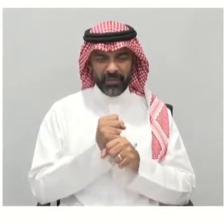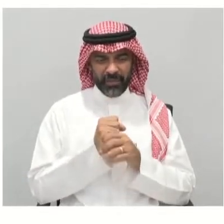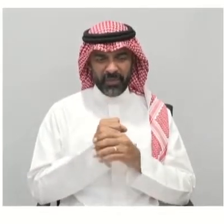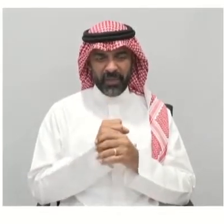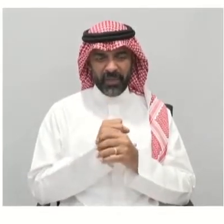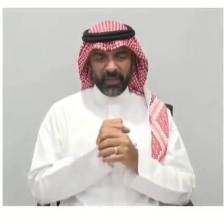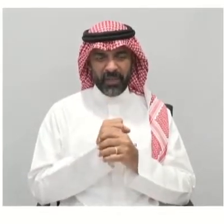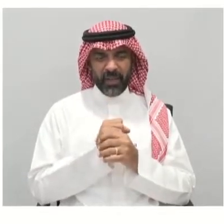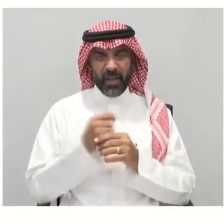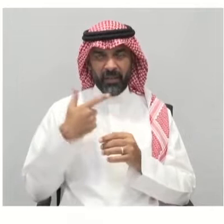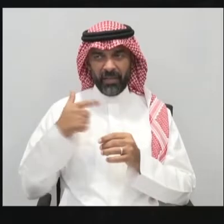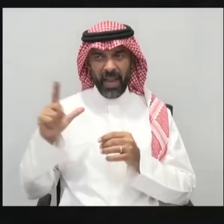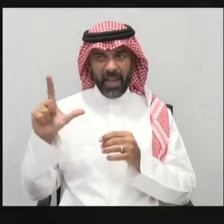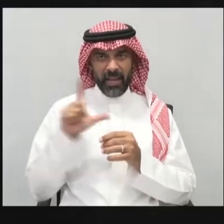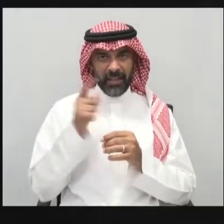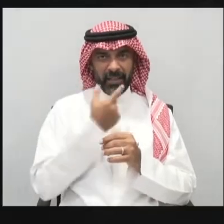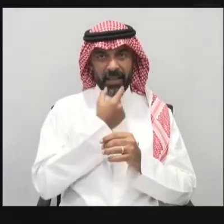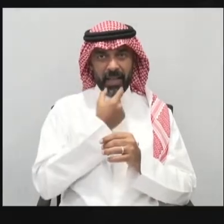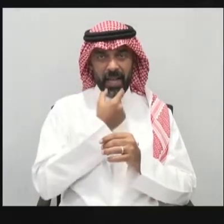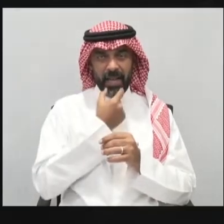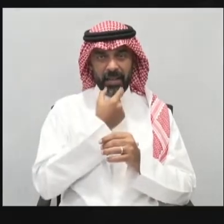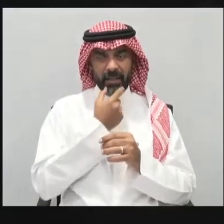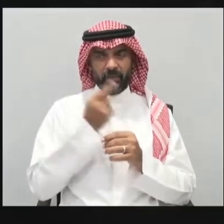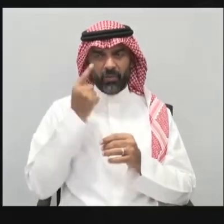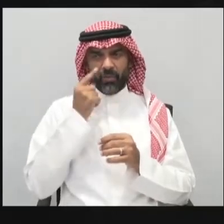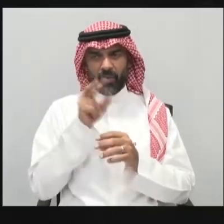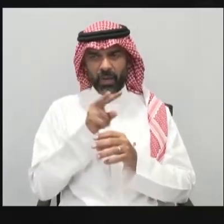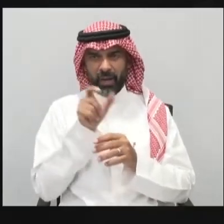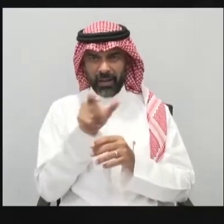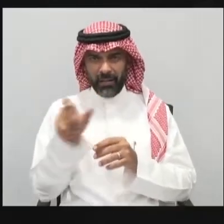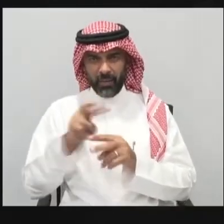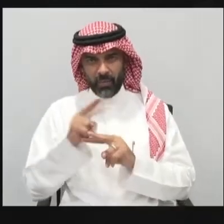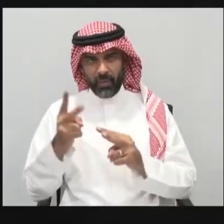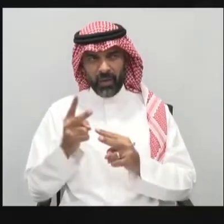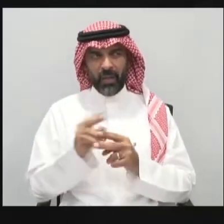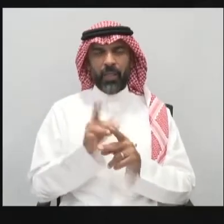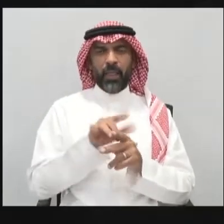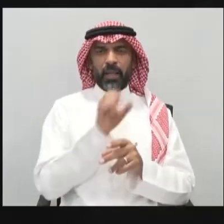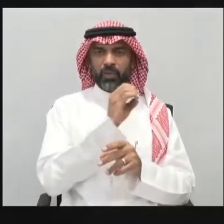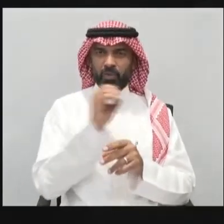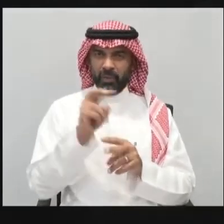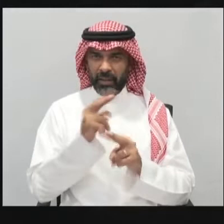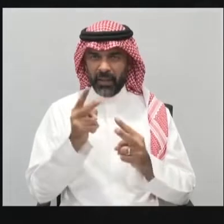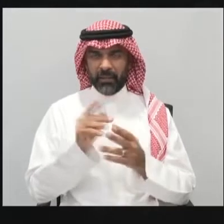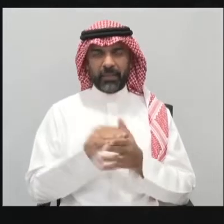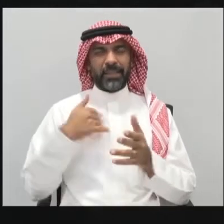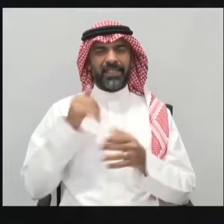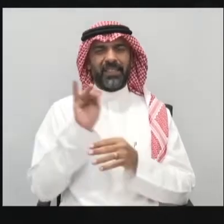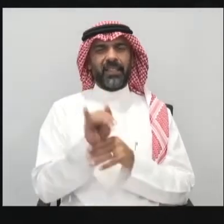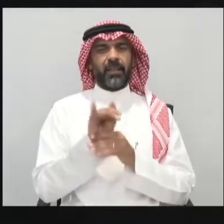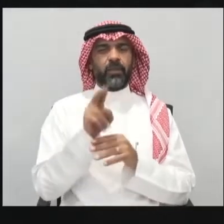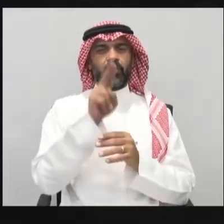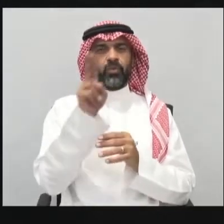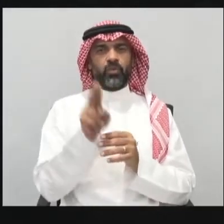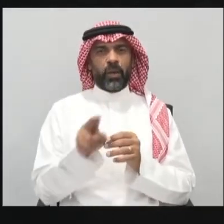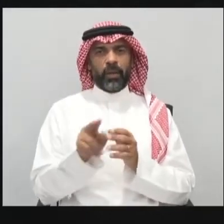right? Because we have learned different words, different sounds, right? So let me ask you a question.